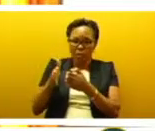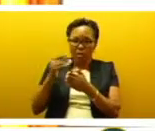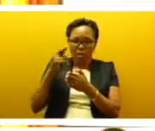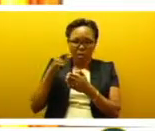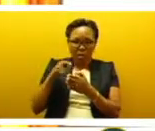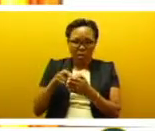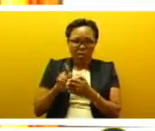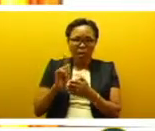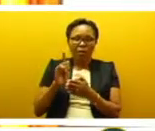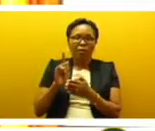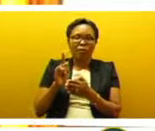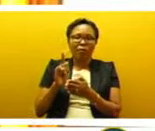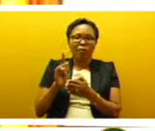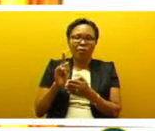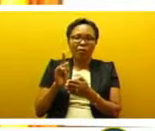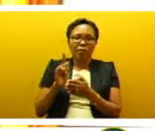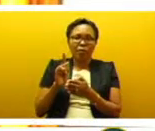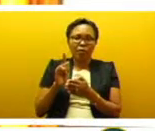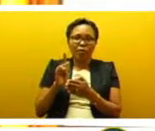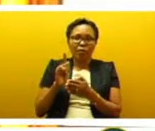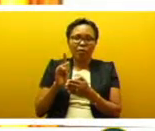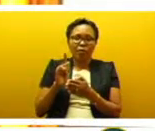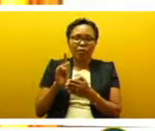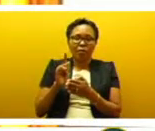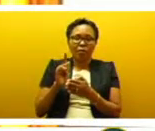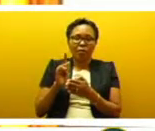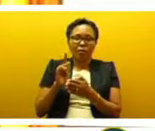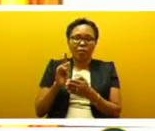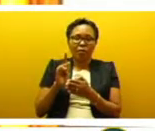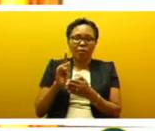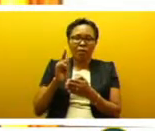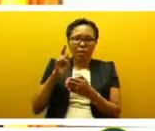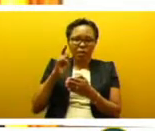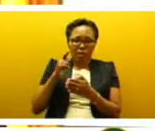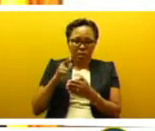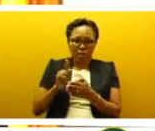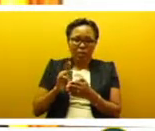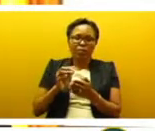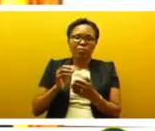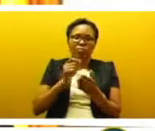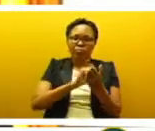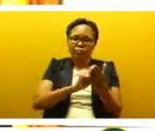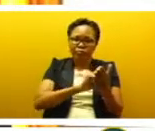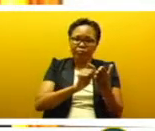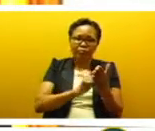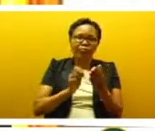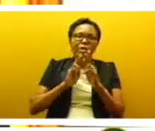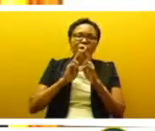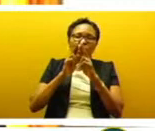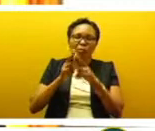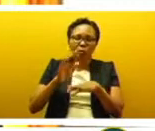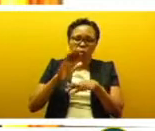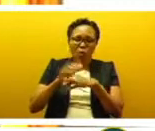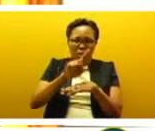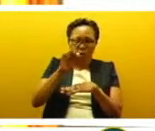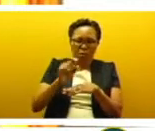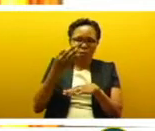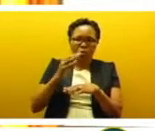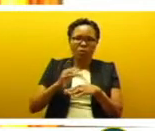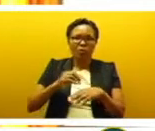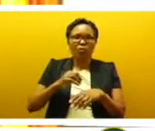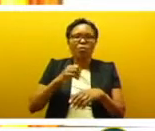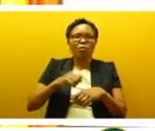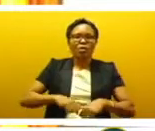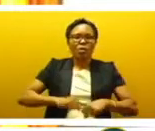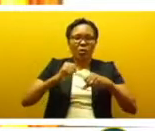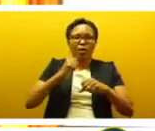up a self-righteous and pompous response on the question of the role of the chairman. And I want to just